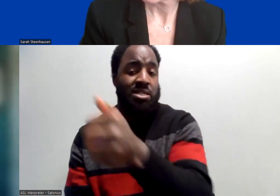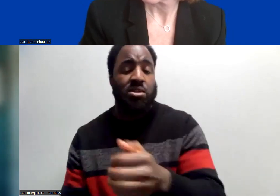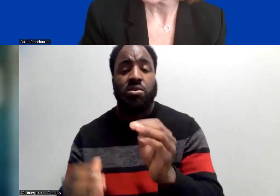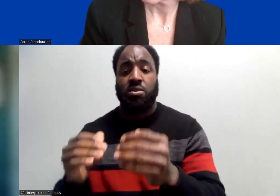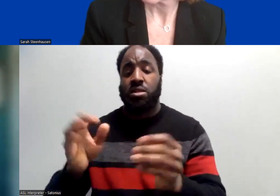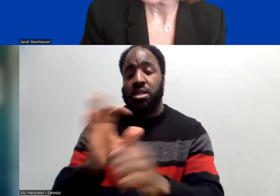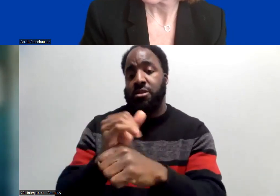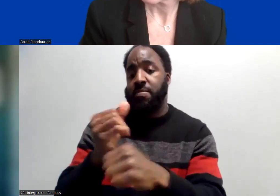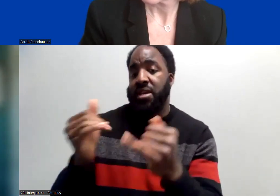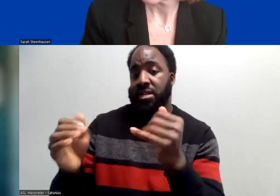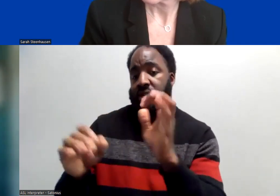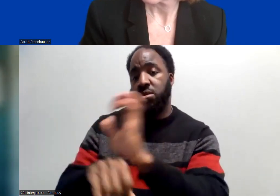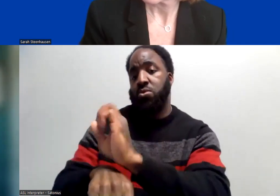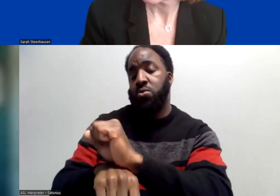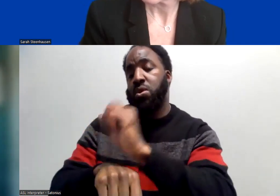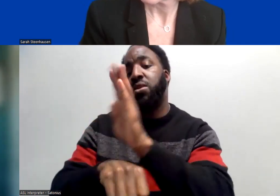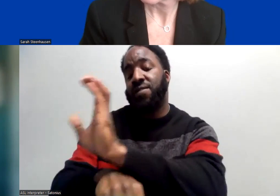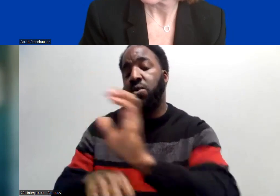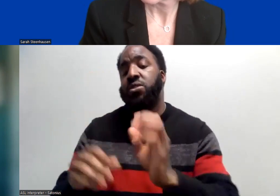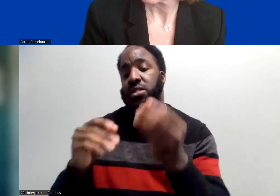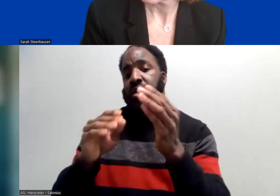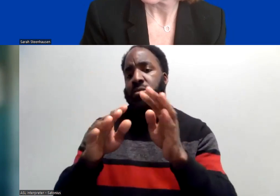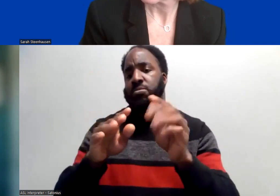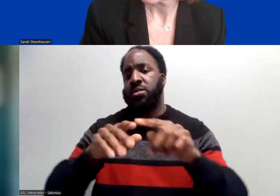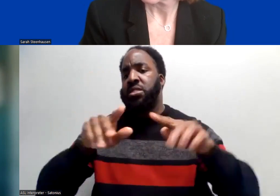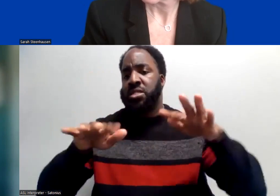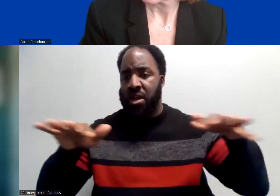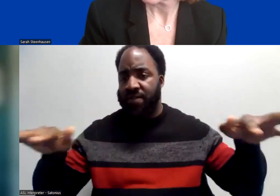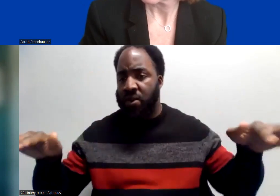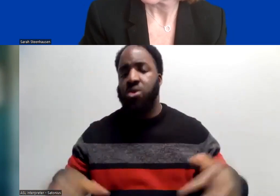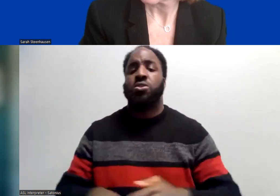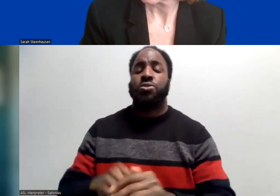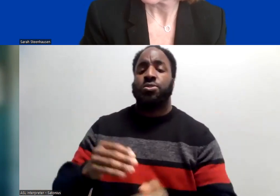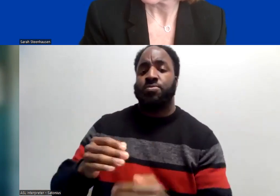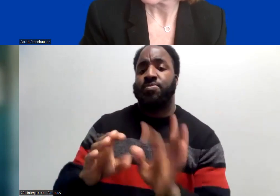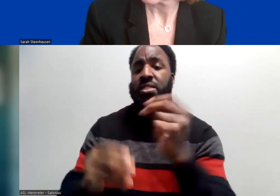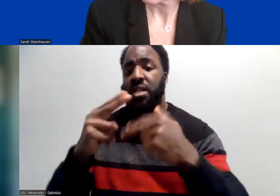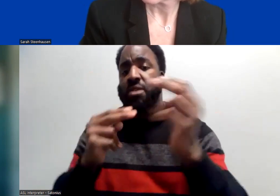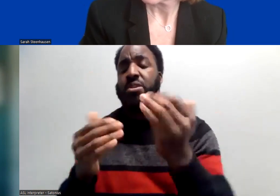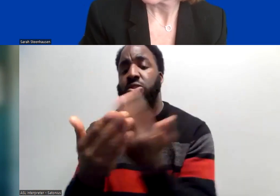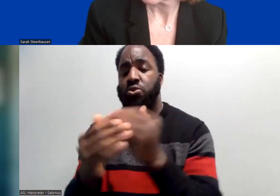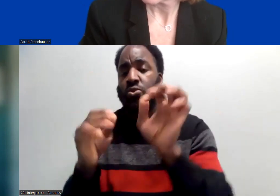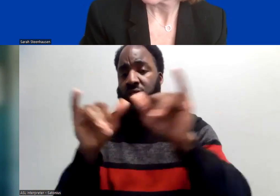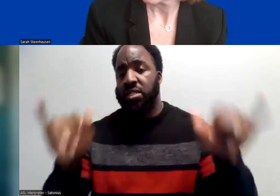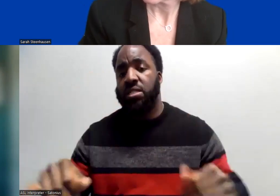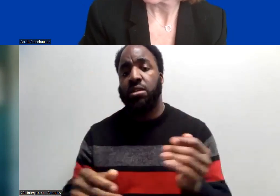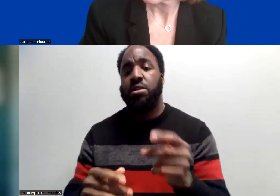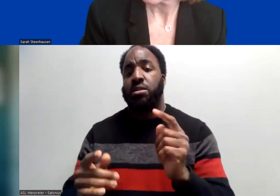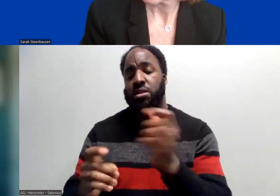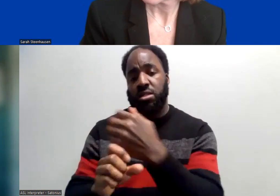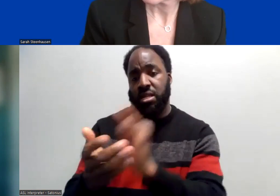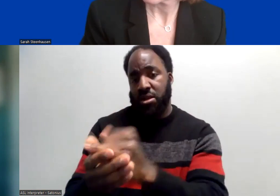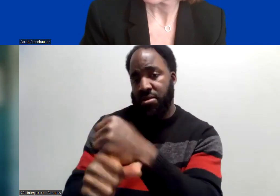diverse and has suffered a lot of inequities, and that we need to build new systems that create jobs that